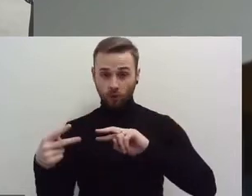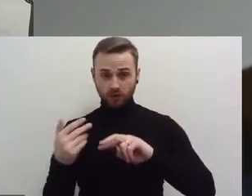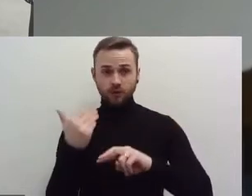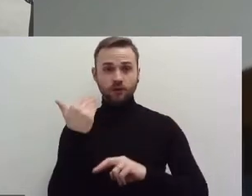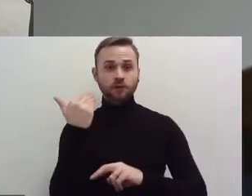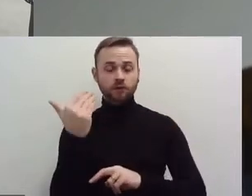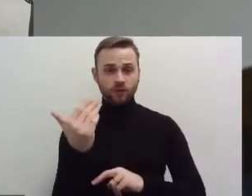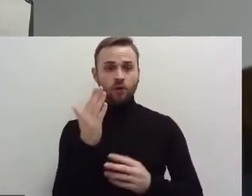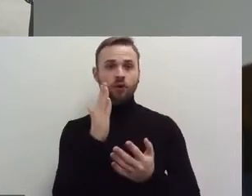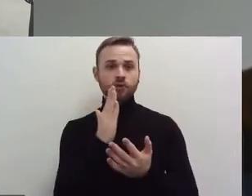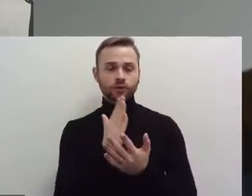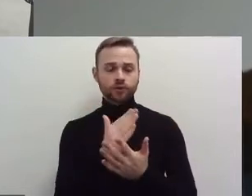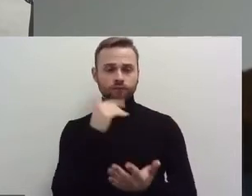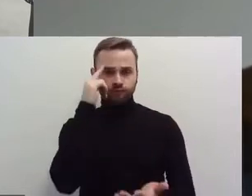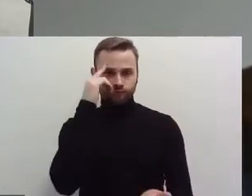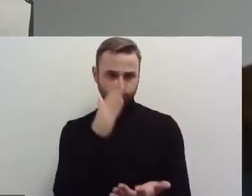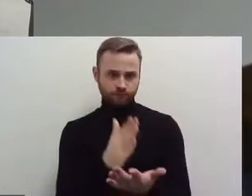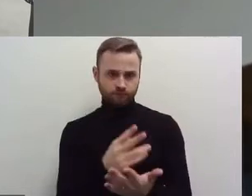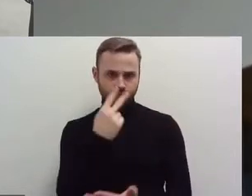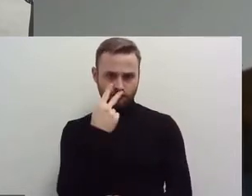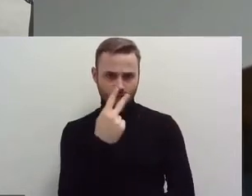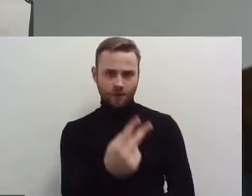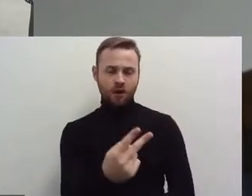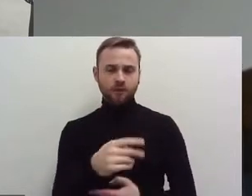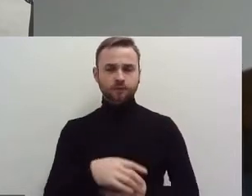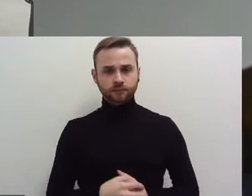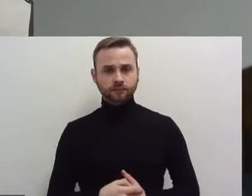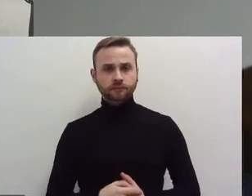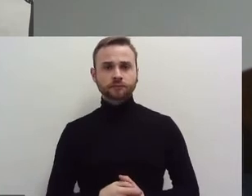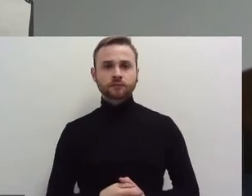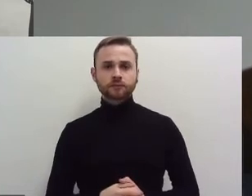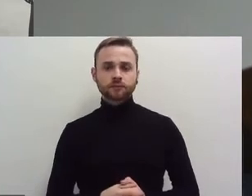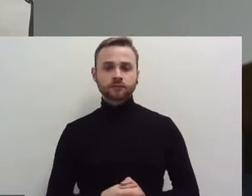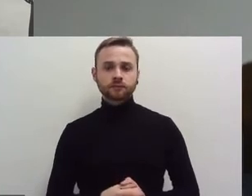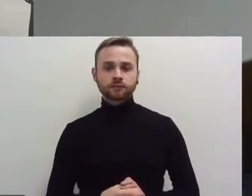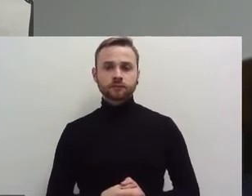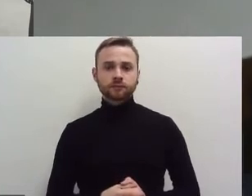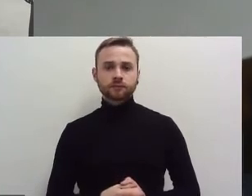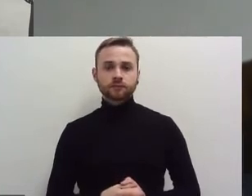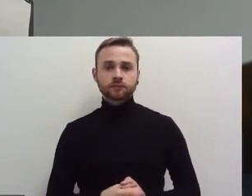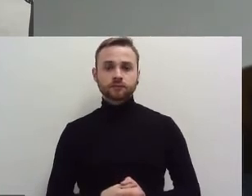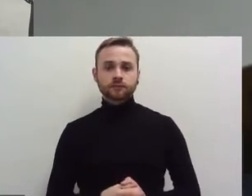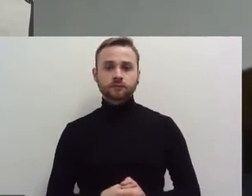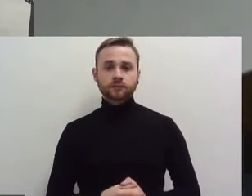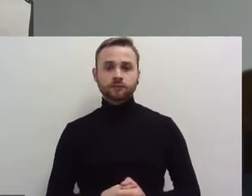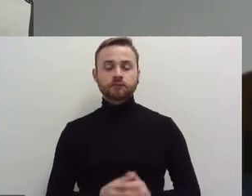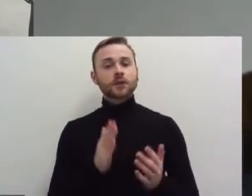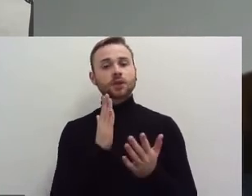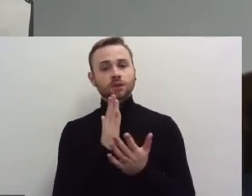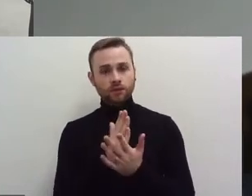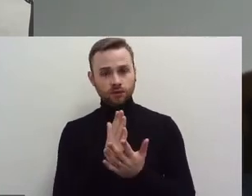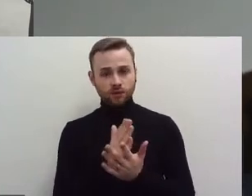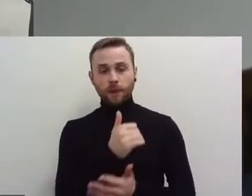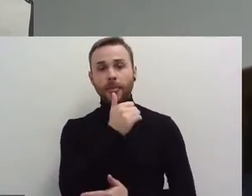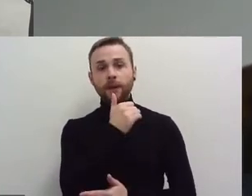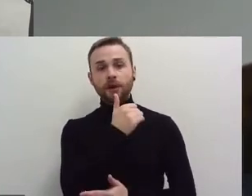only available, and not something that we just leave to every individual to find out on their own. But it would also allow that sustainability is something